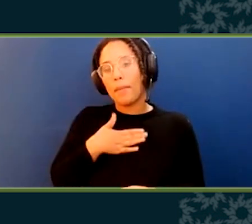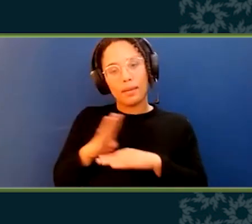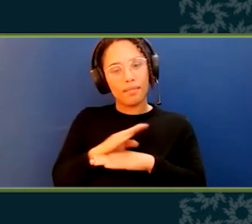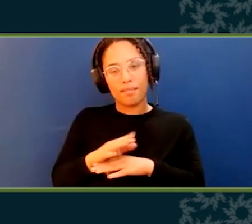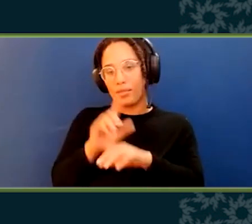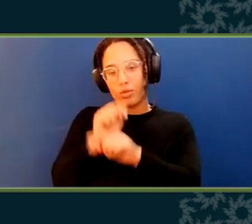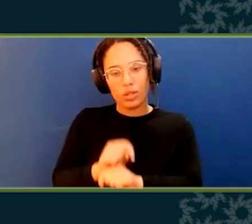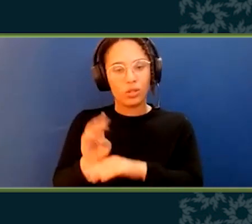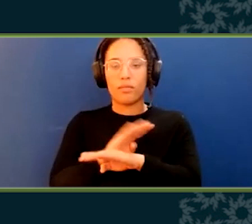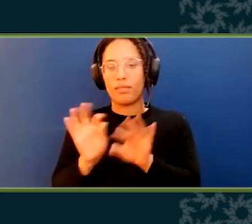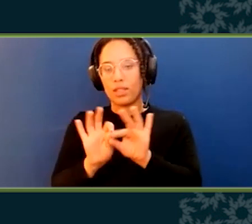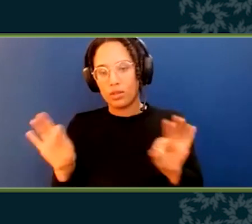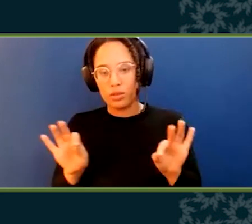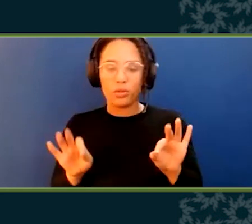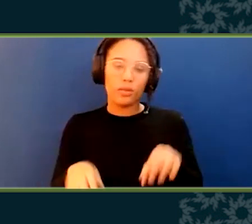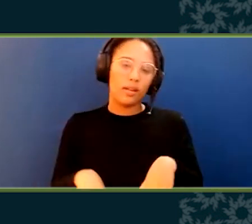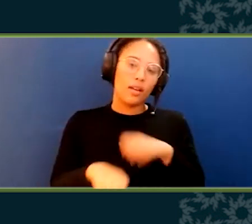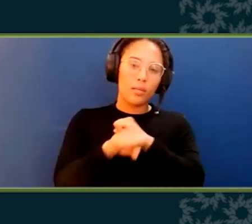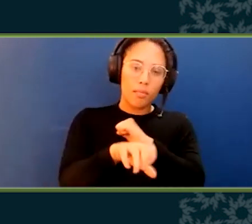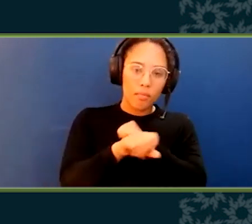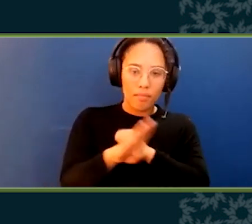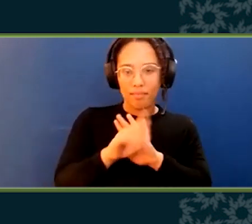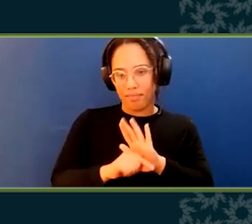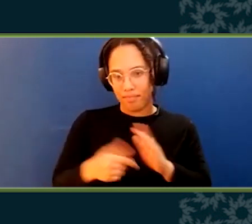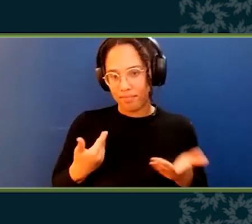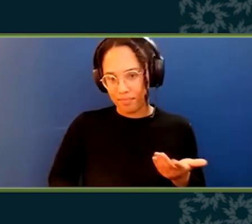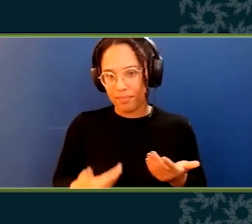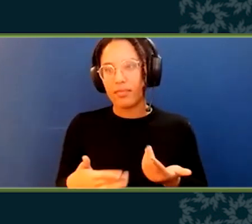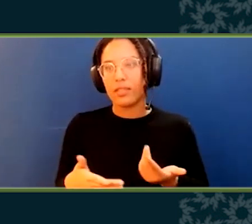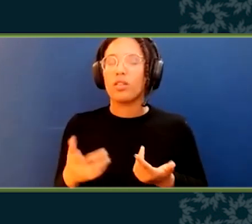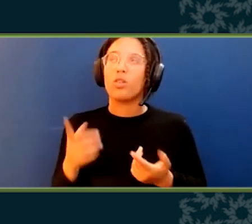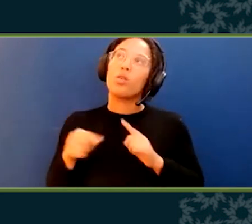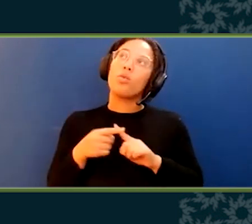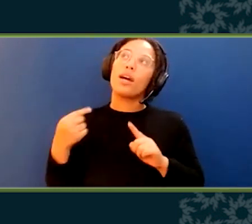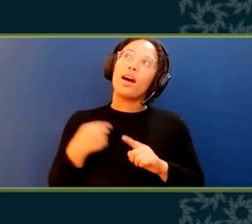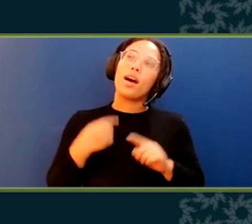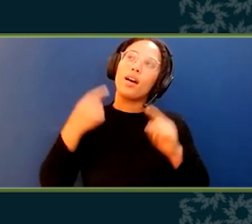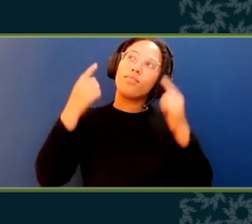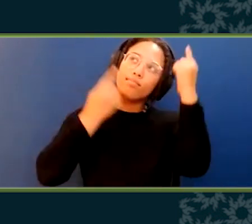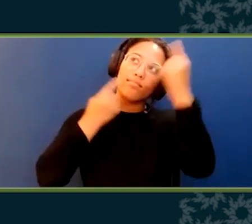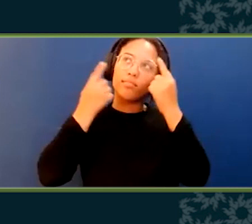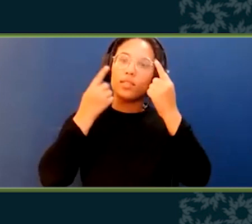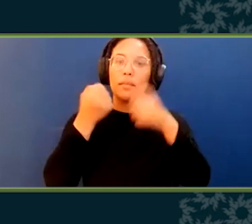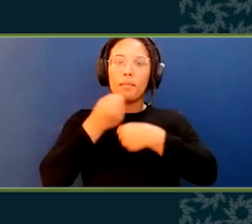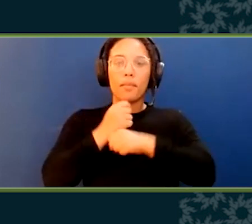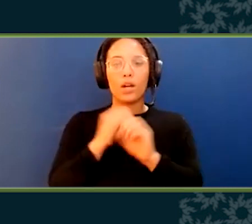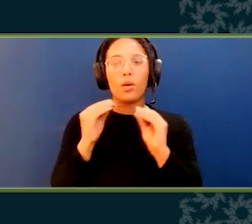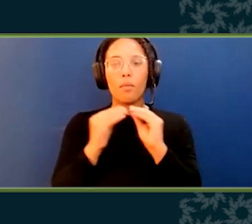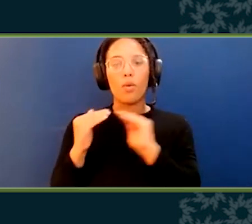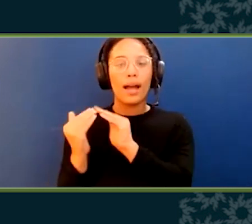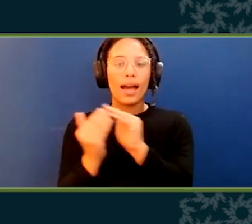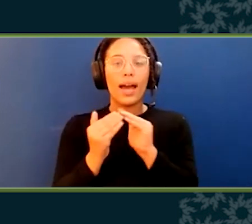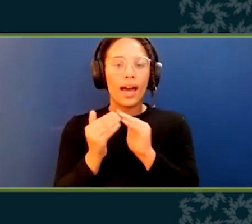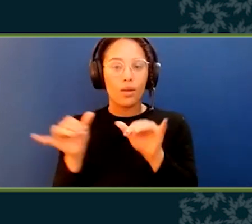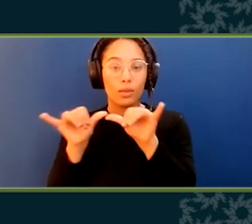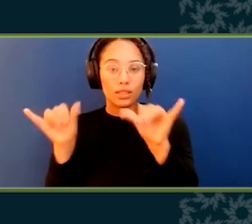background. So when I look to try and build a more equitable system, I do things like study the tax